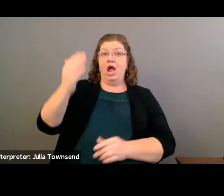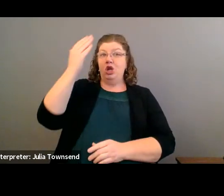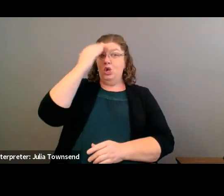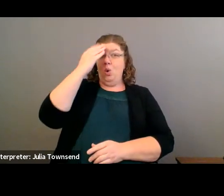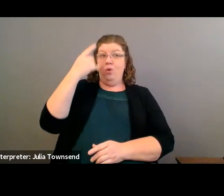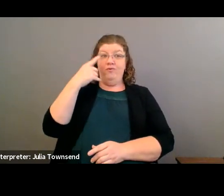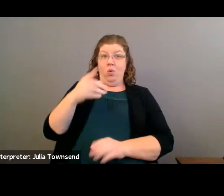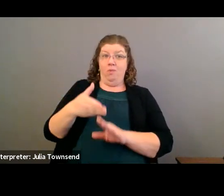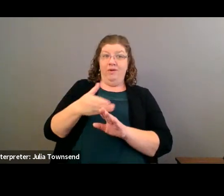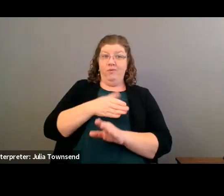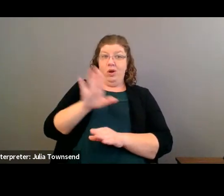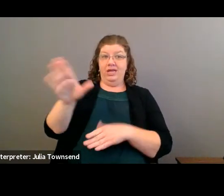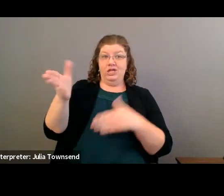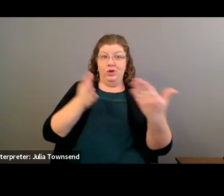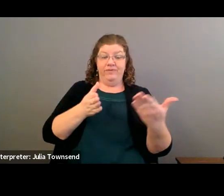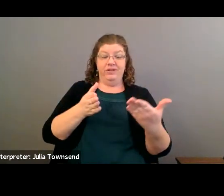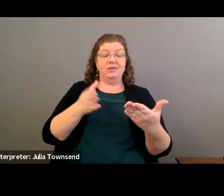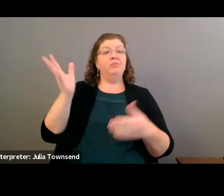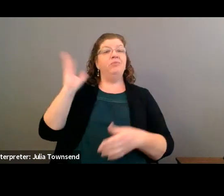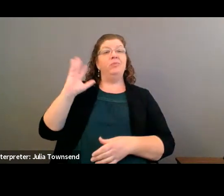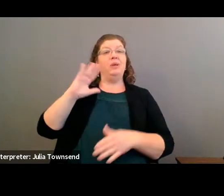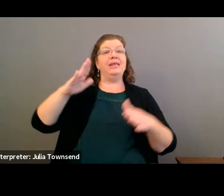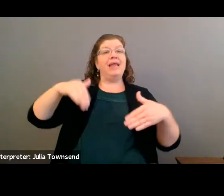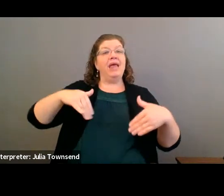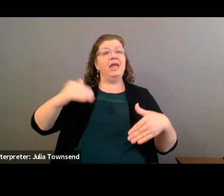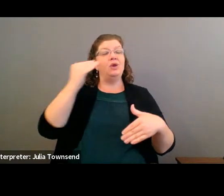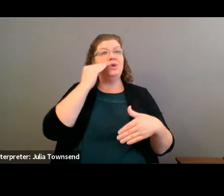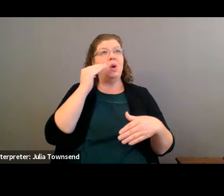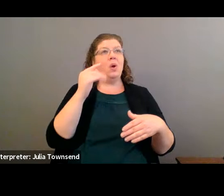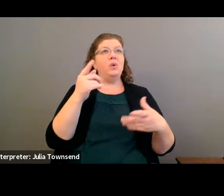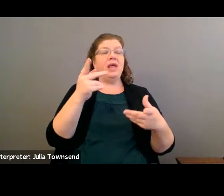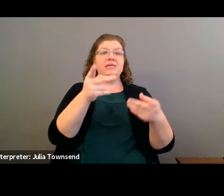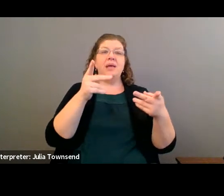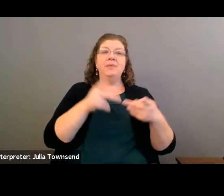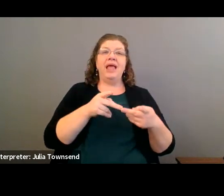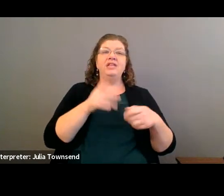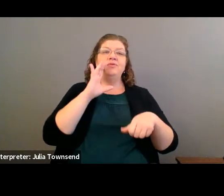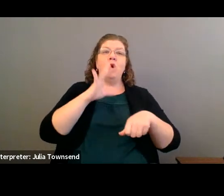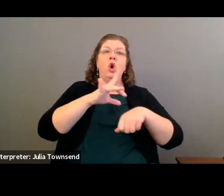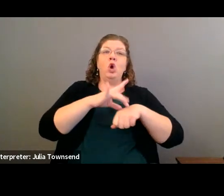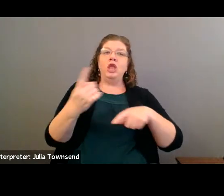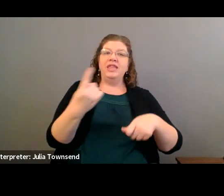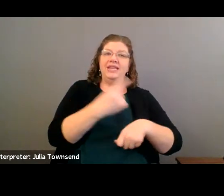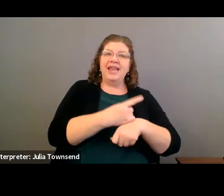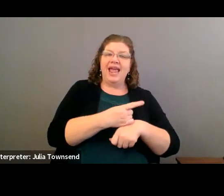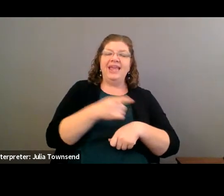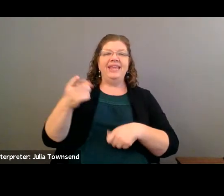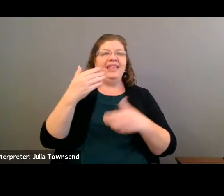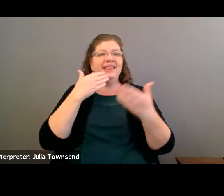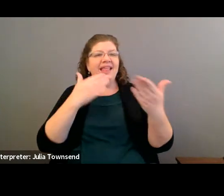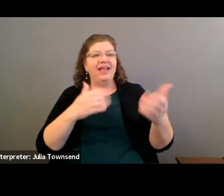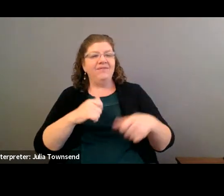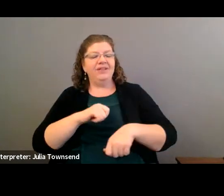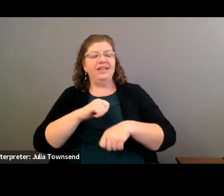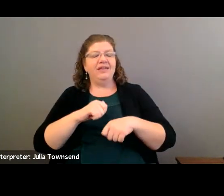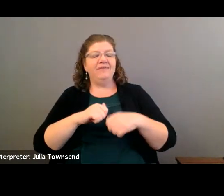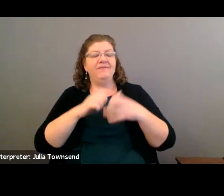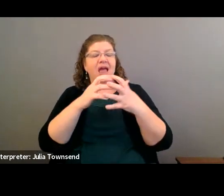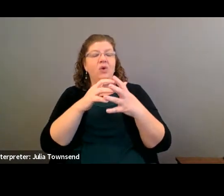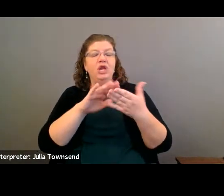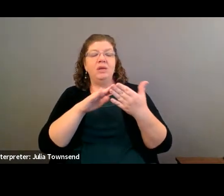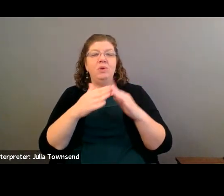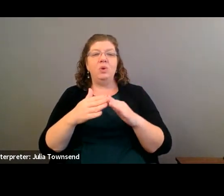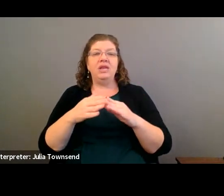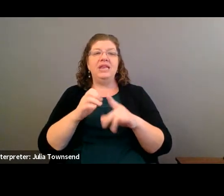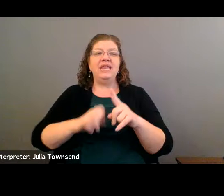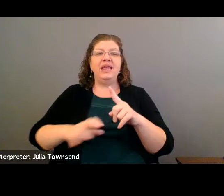service. We were not yet known as the place of Earth Day, but he thankfully founded the Community Environmental Council and served